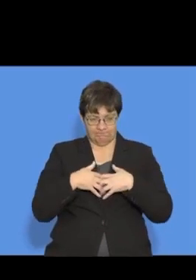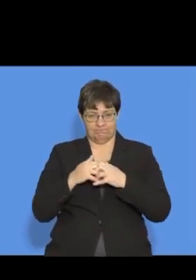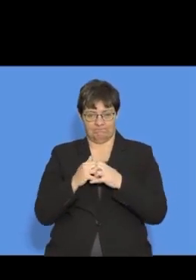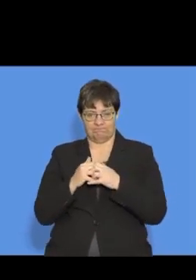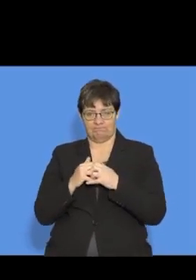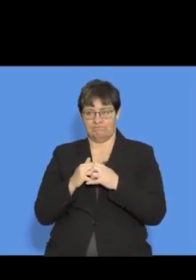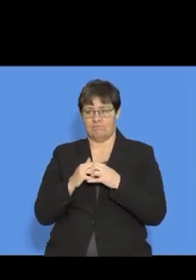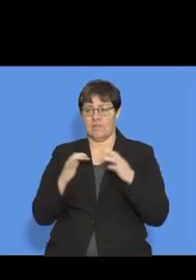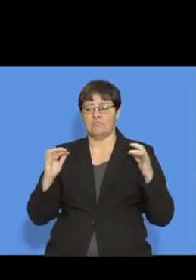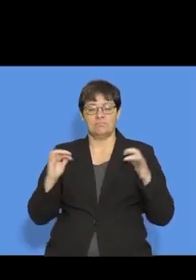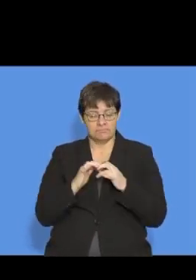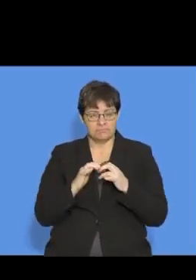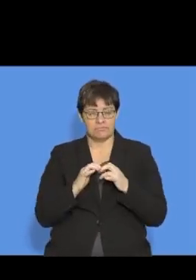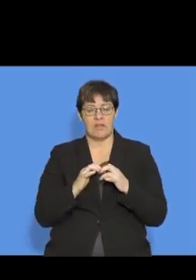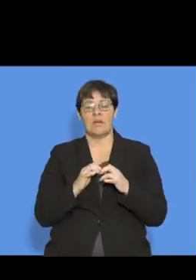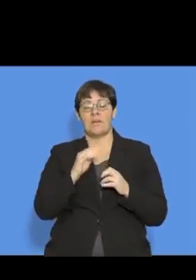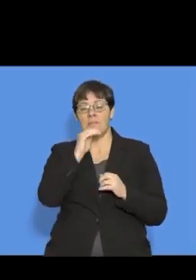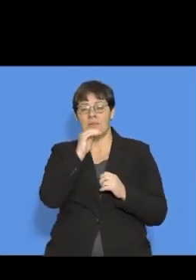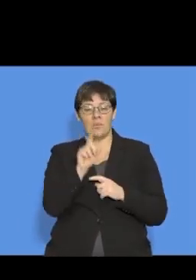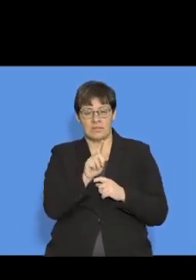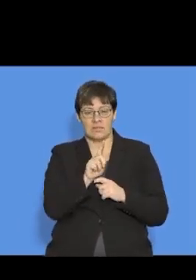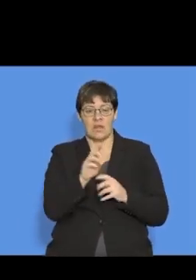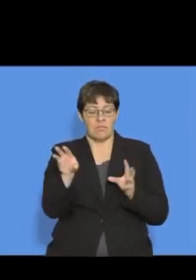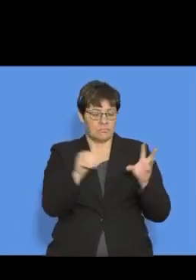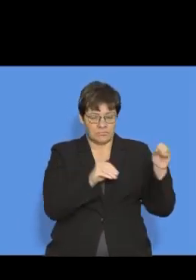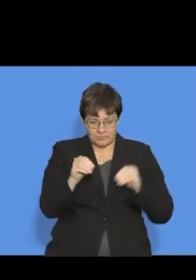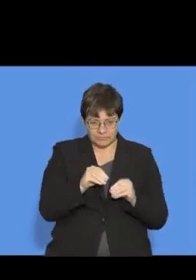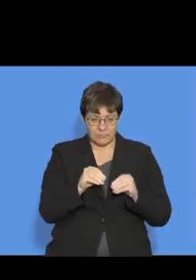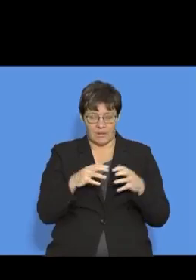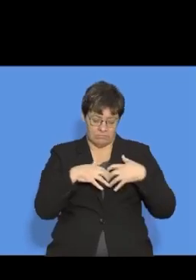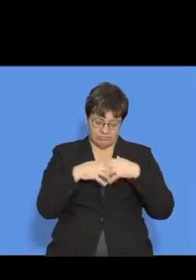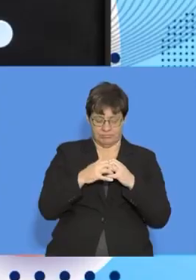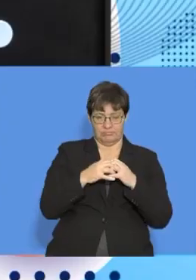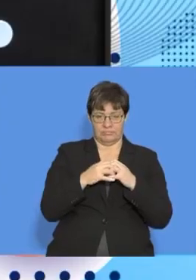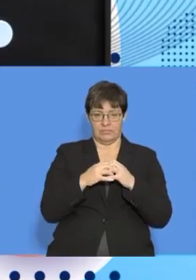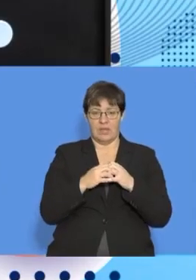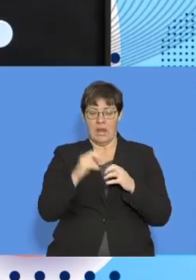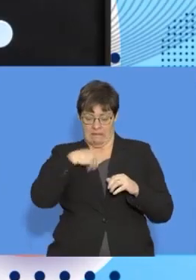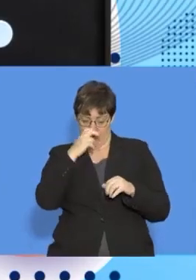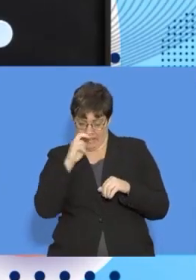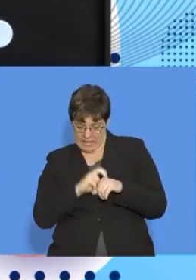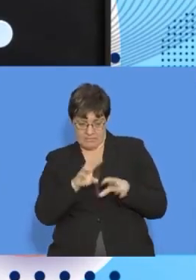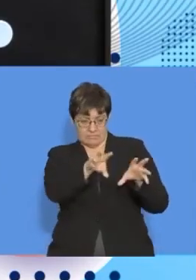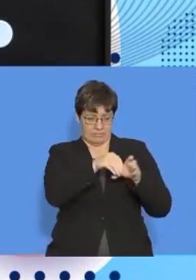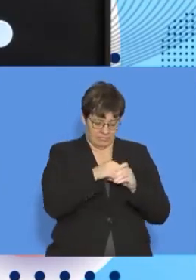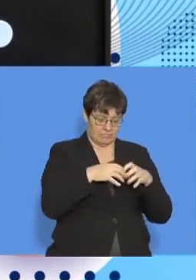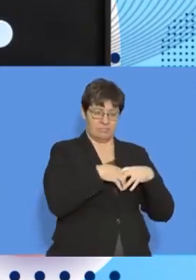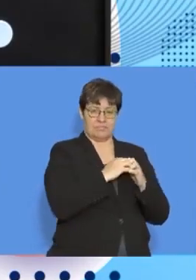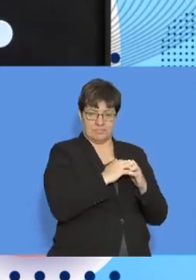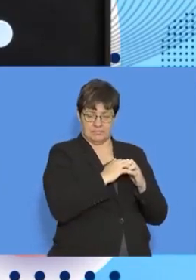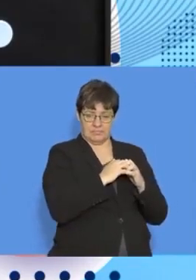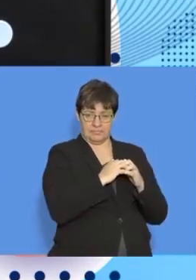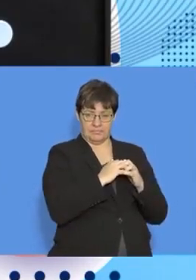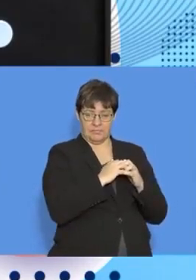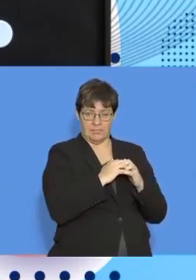and assimilate. Assimilate essentially means to put together the building blocks based on what the body needs. And remember that, guys, when